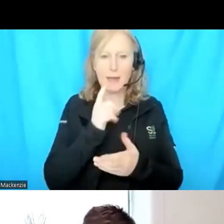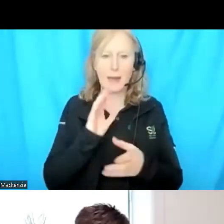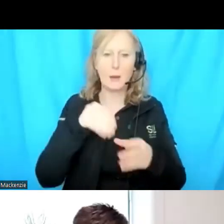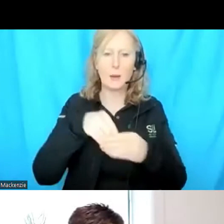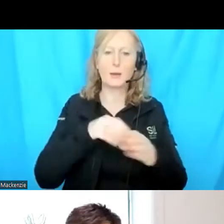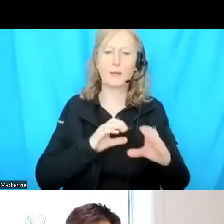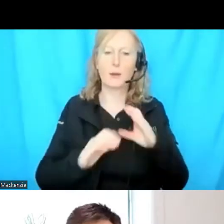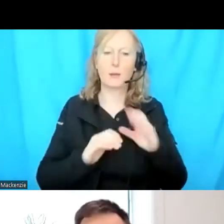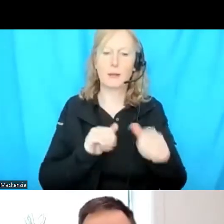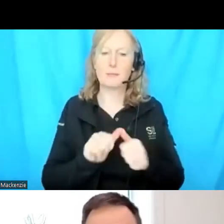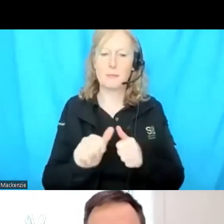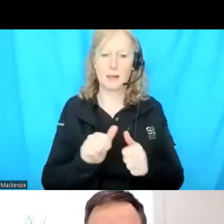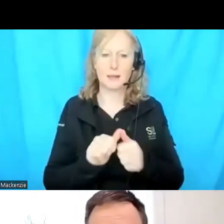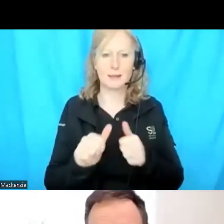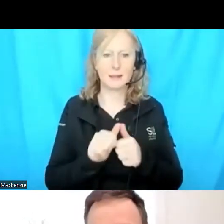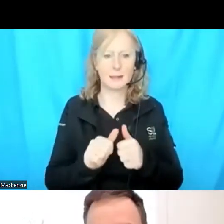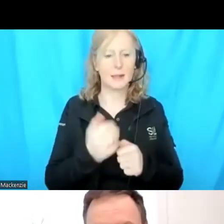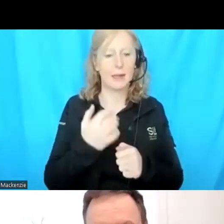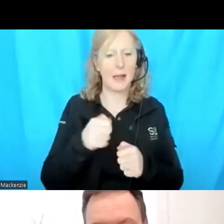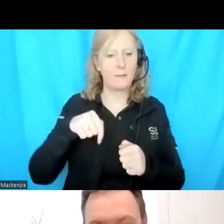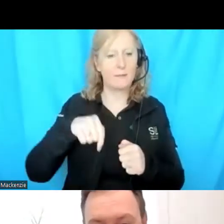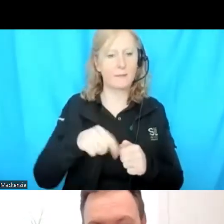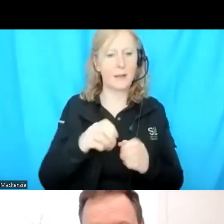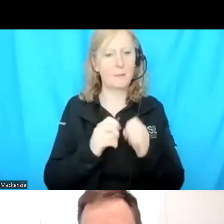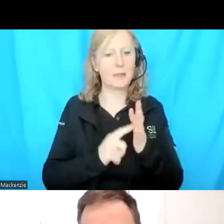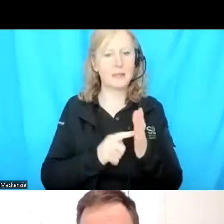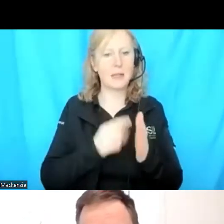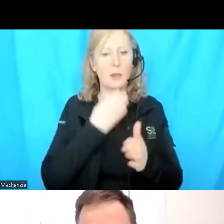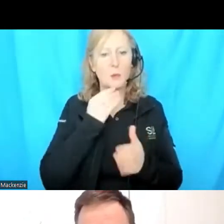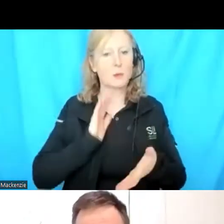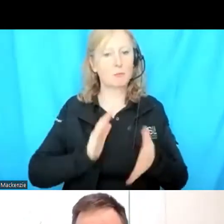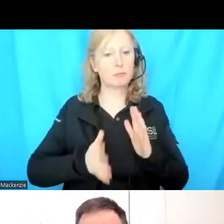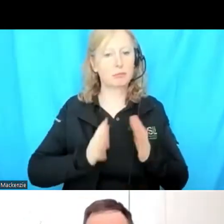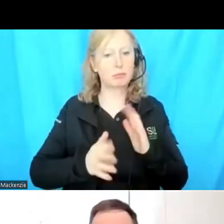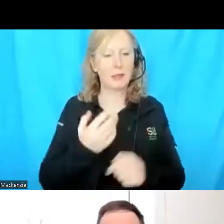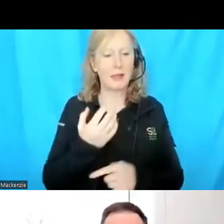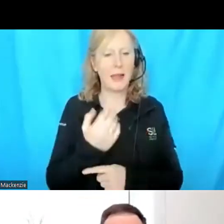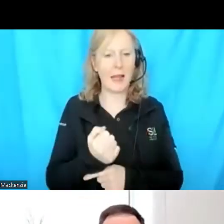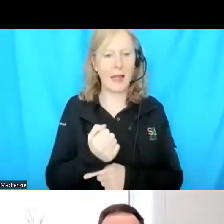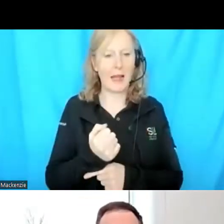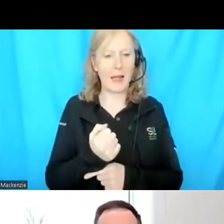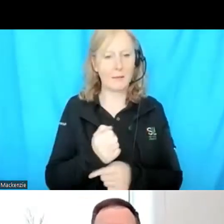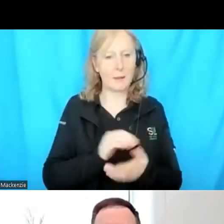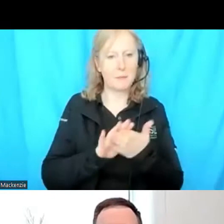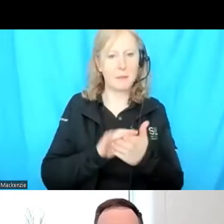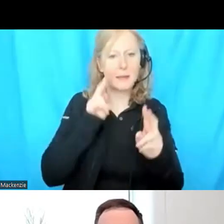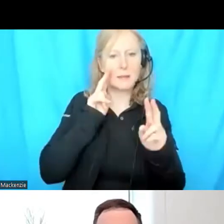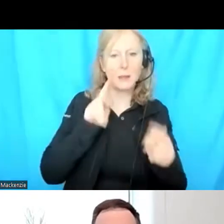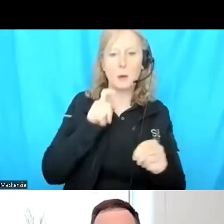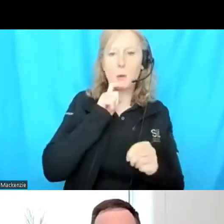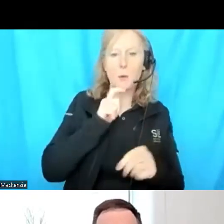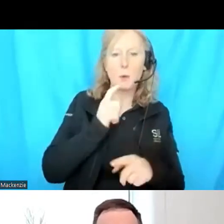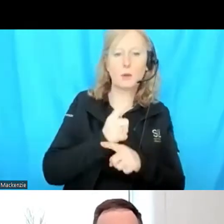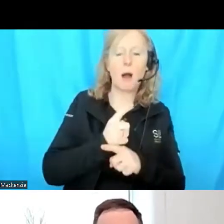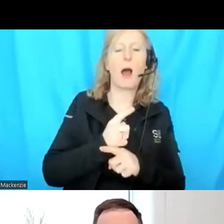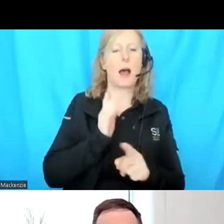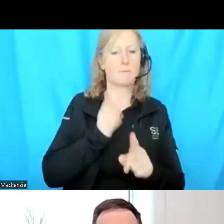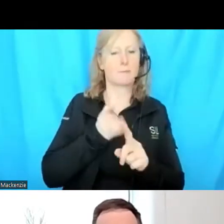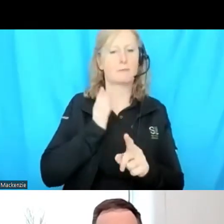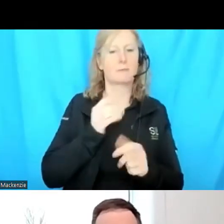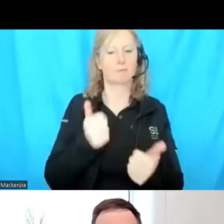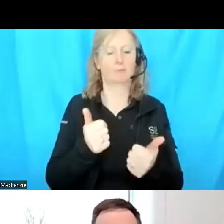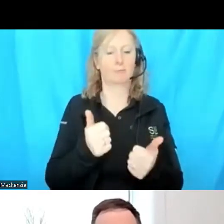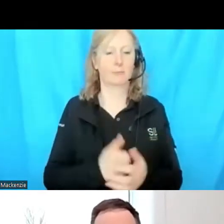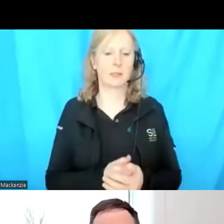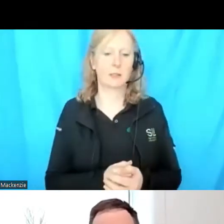communication. We do have some BSL users with us today, so being able to see the speaker does help. What would